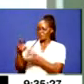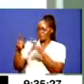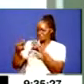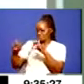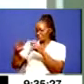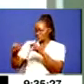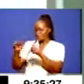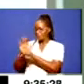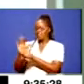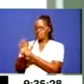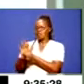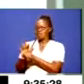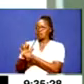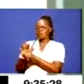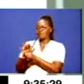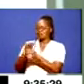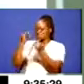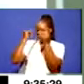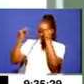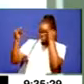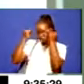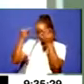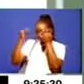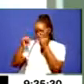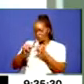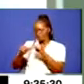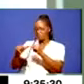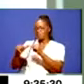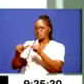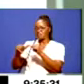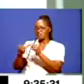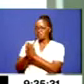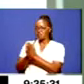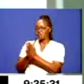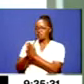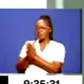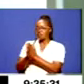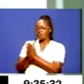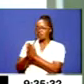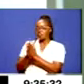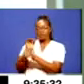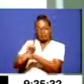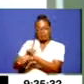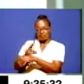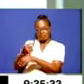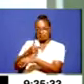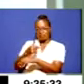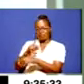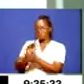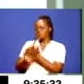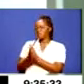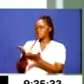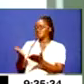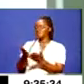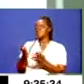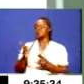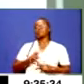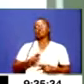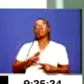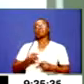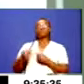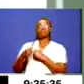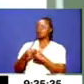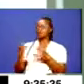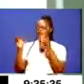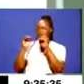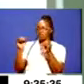lot of innovations that are going on, which I think is good for us. Without that, we were probably relaxed because there were no challenges. You know,